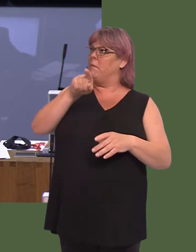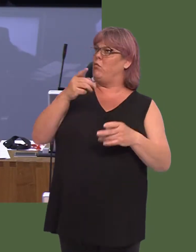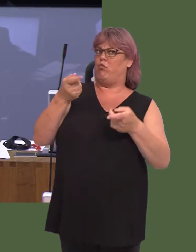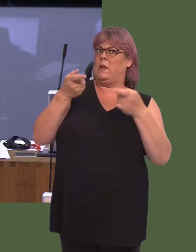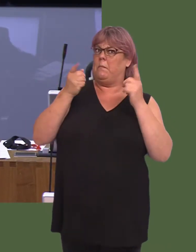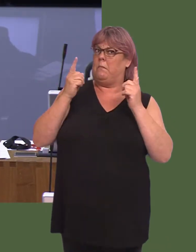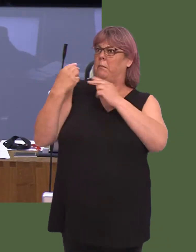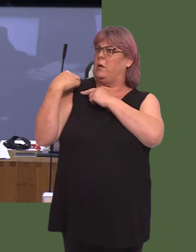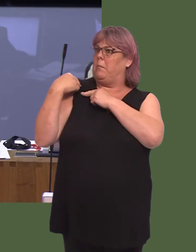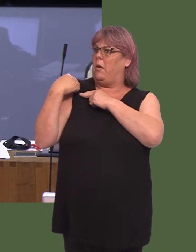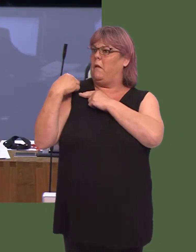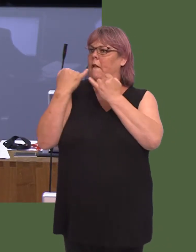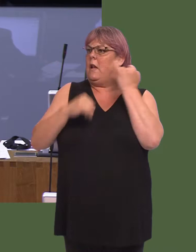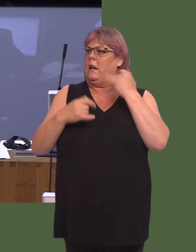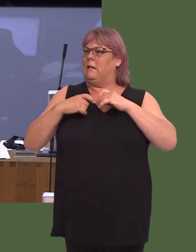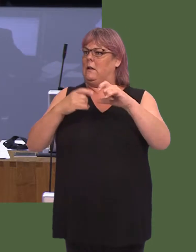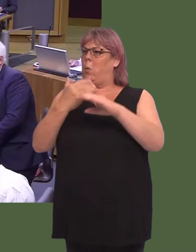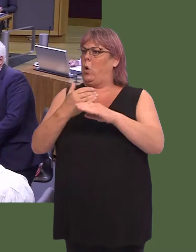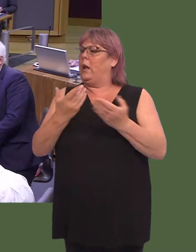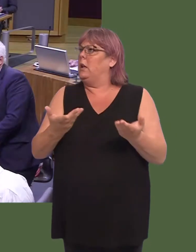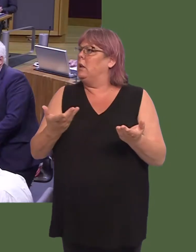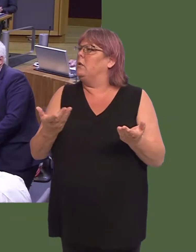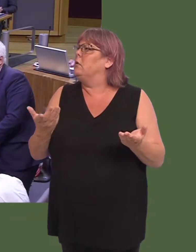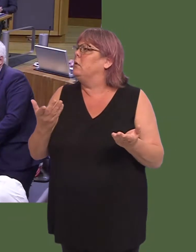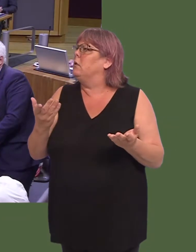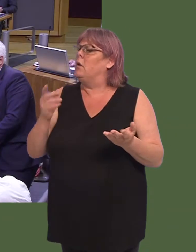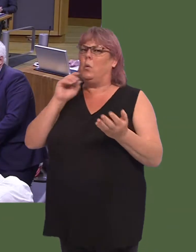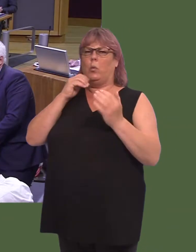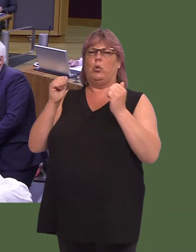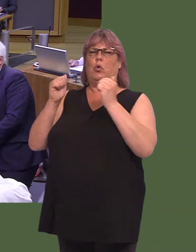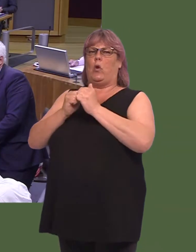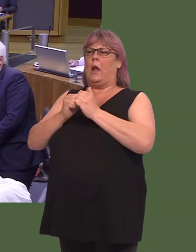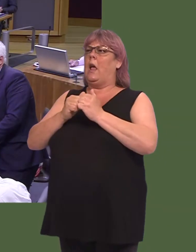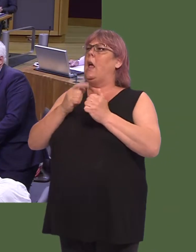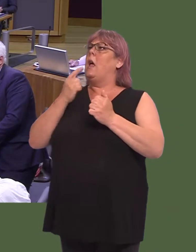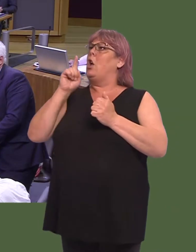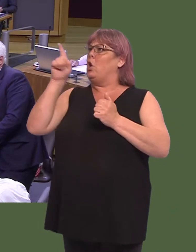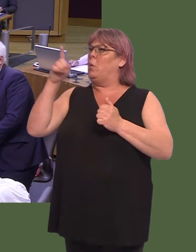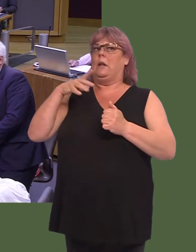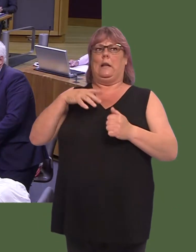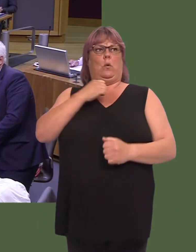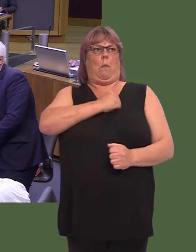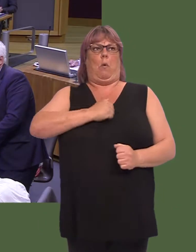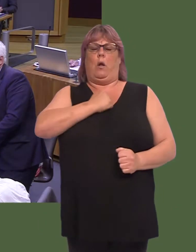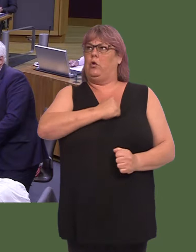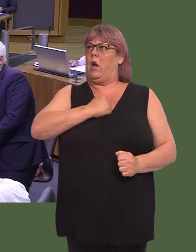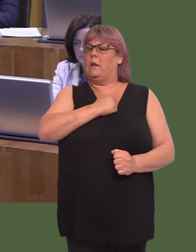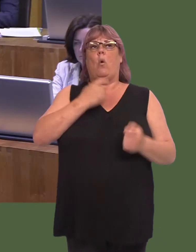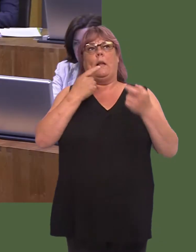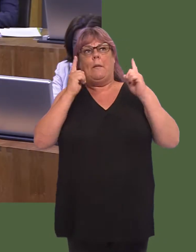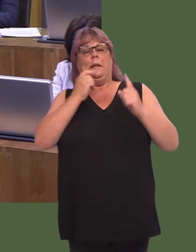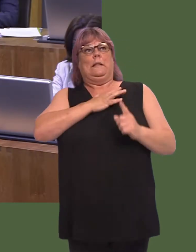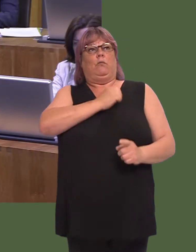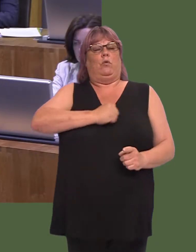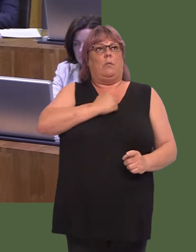cabinet table, who is responsible for the failure, is still in his post. Don't you agree with me that there needs to be an apology from the